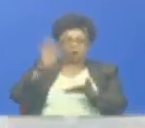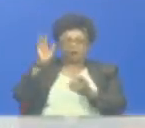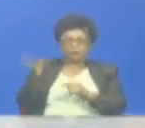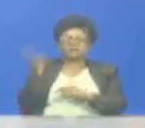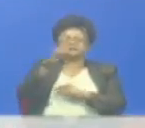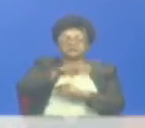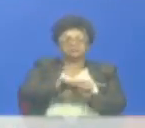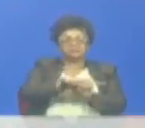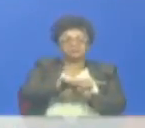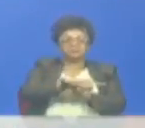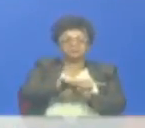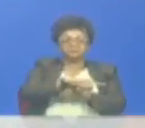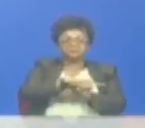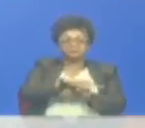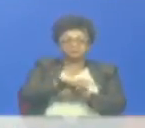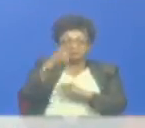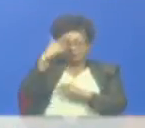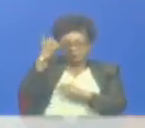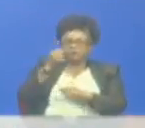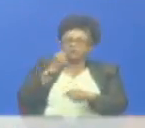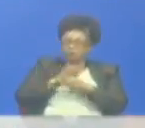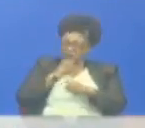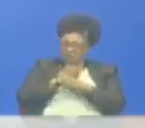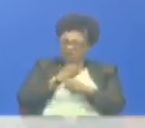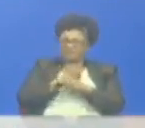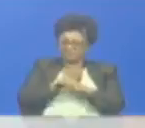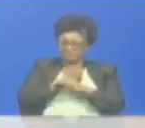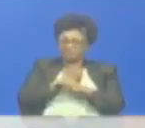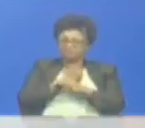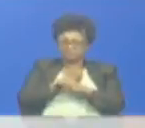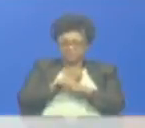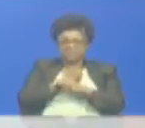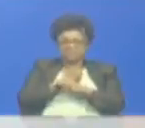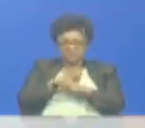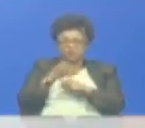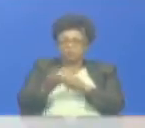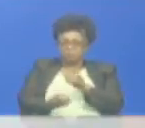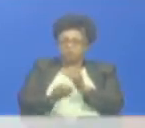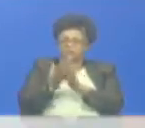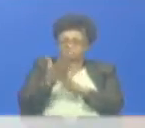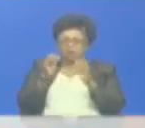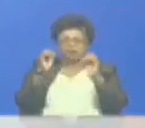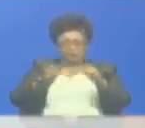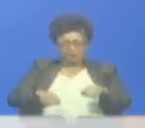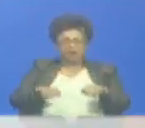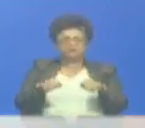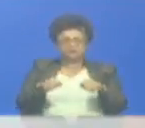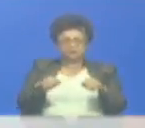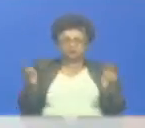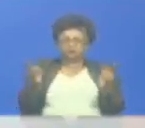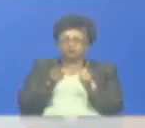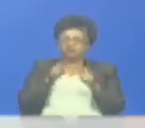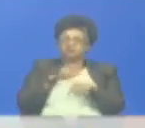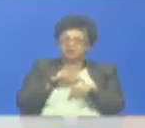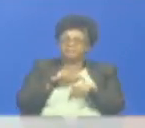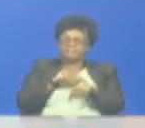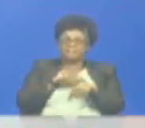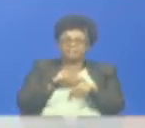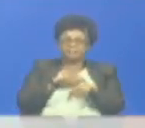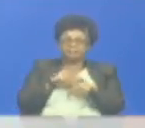the prototype is working, production is going to take a very short time.